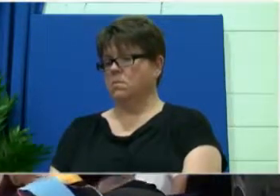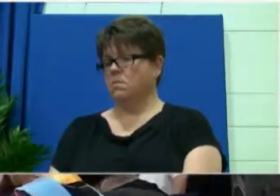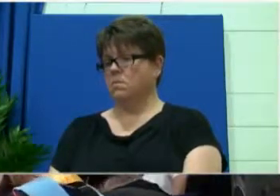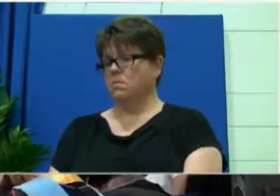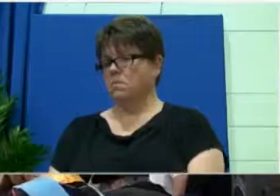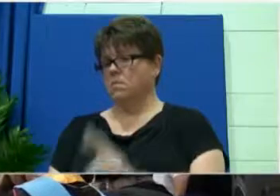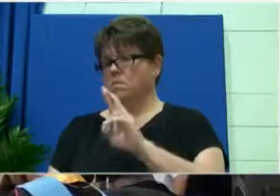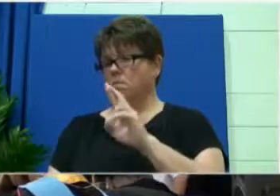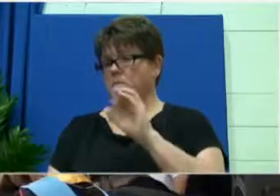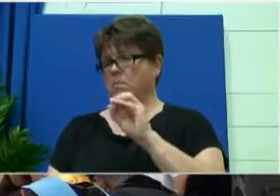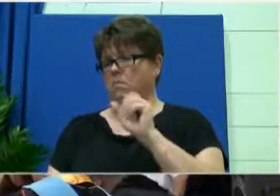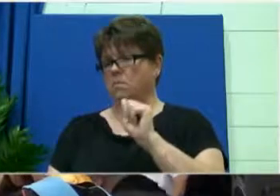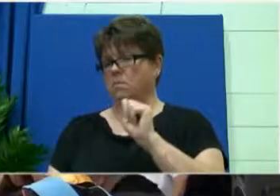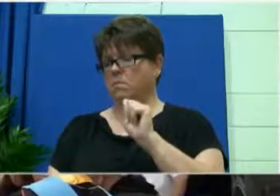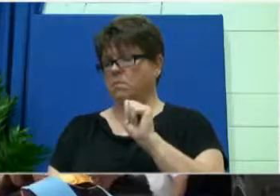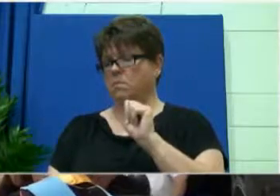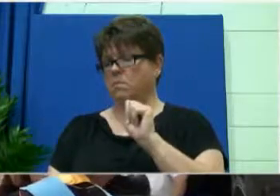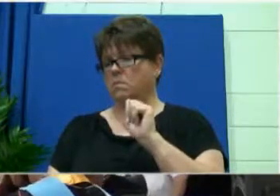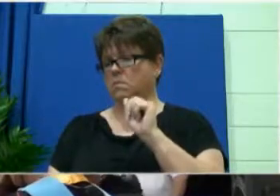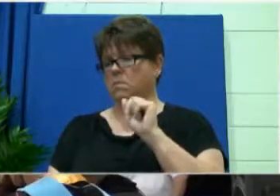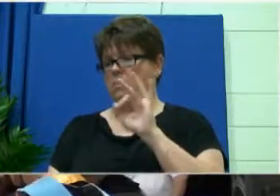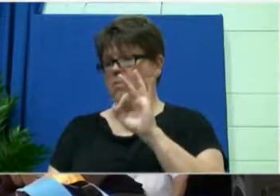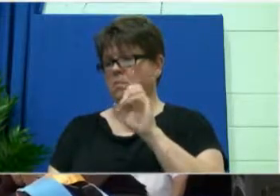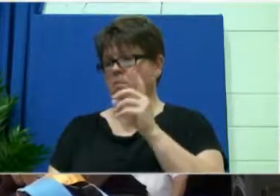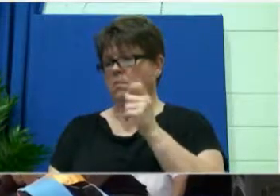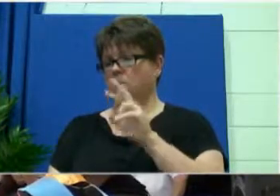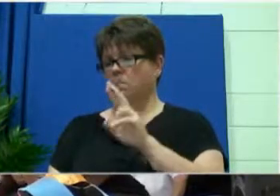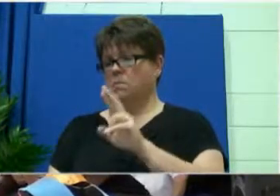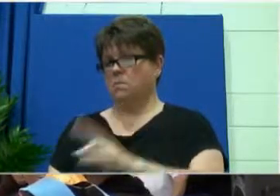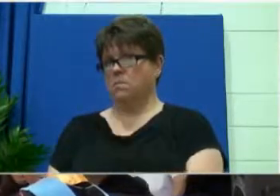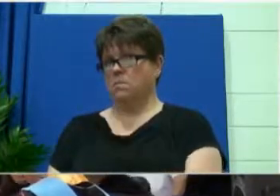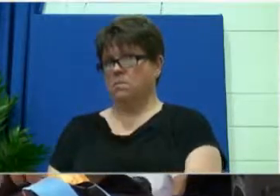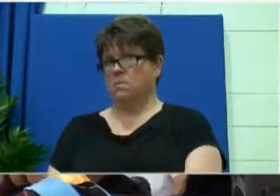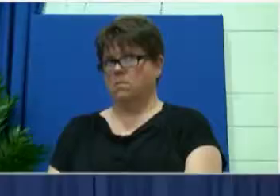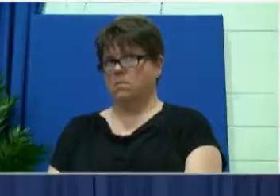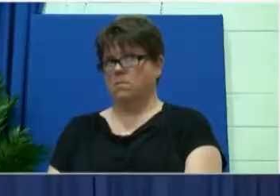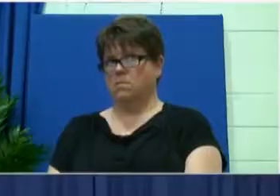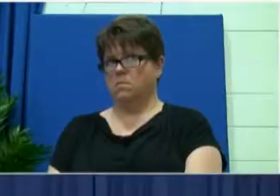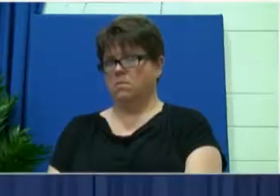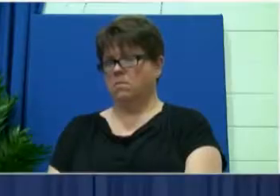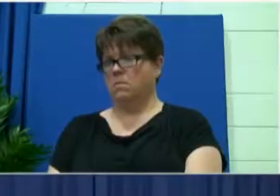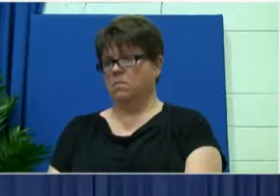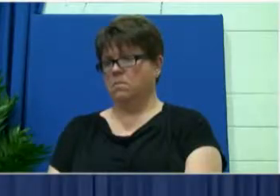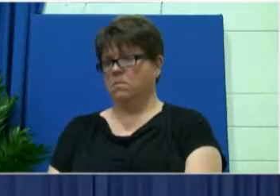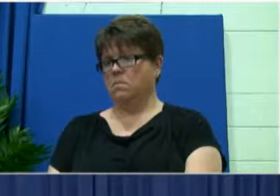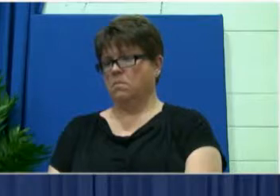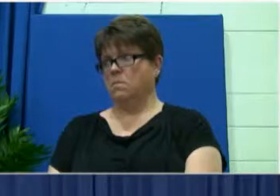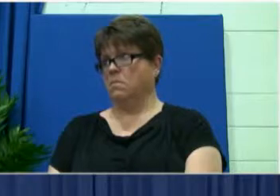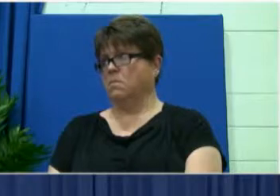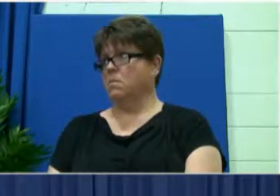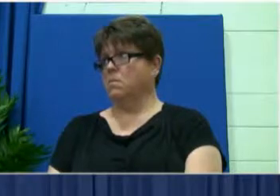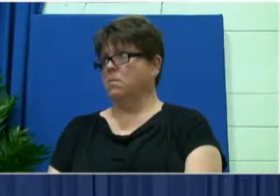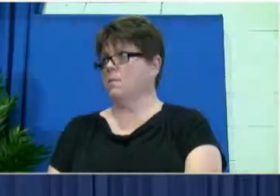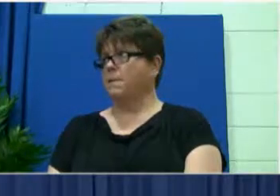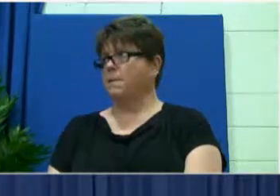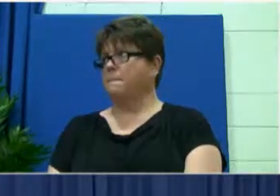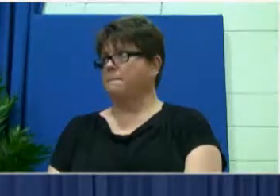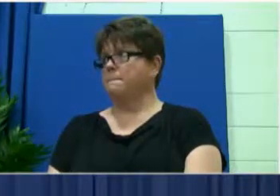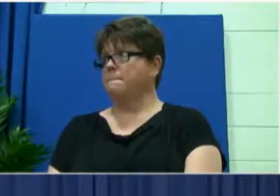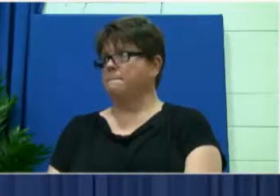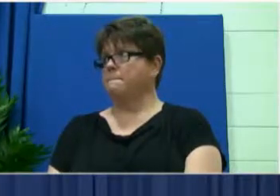Rose M. Fisher, magna cum laude, Associate in Applied Science, Culinary Arts.